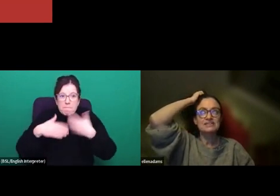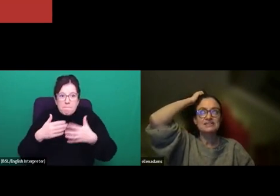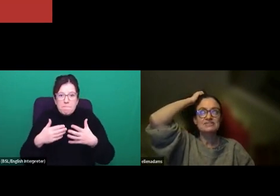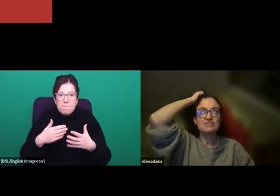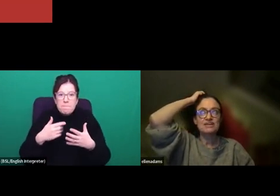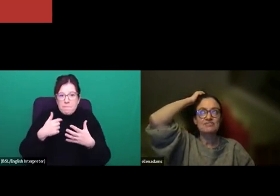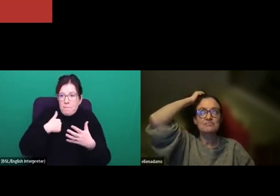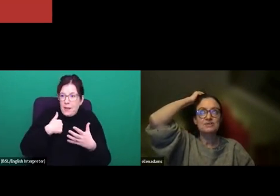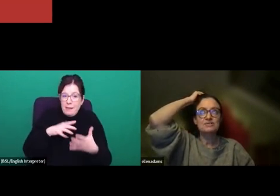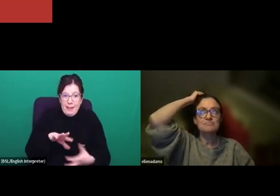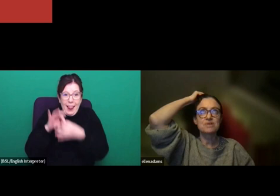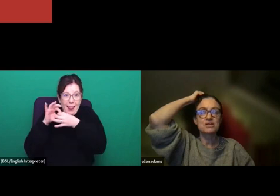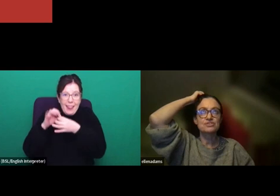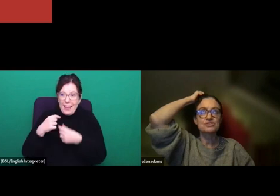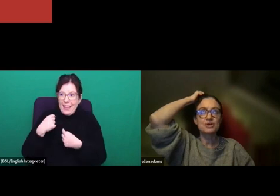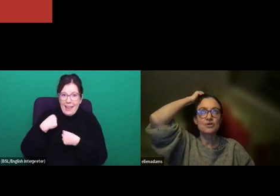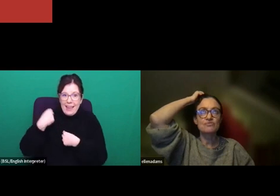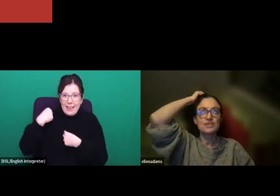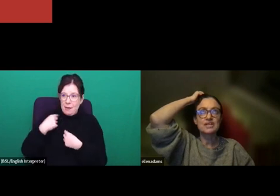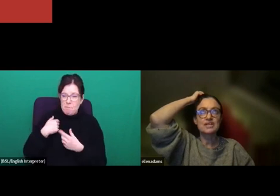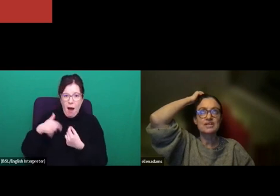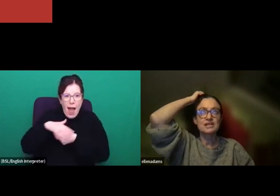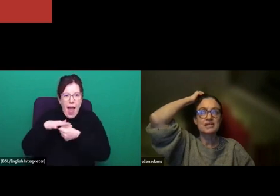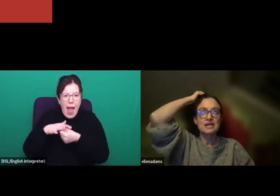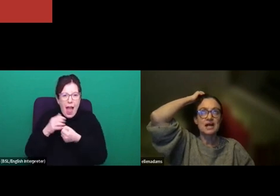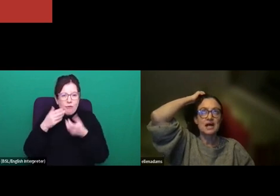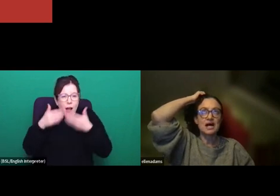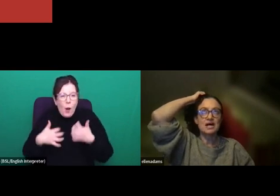being a classicist is relevant because much of the